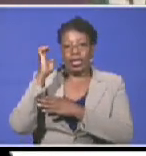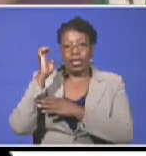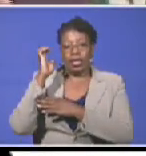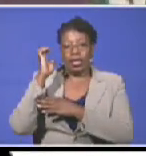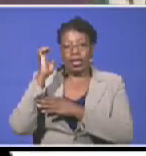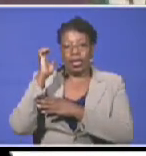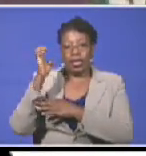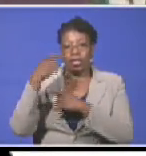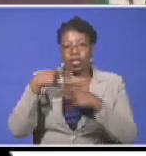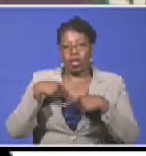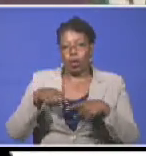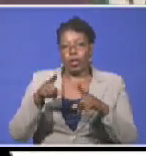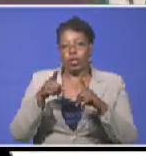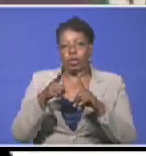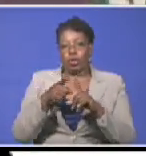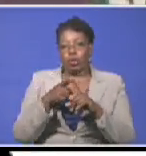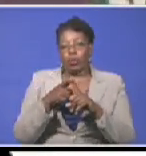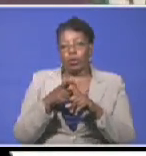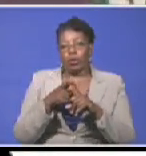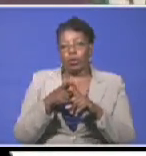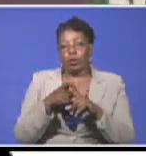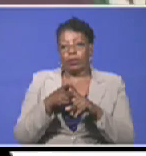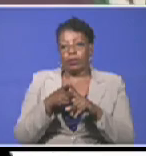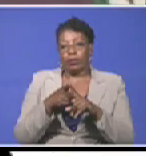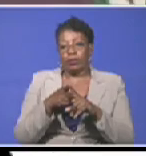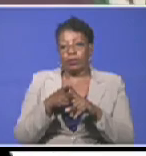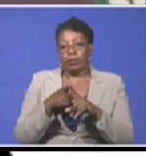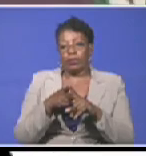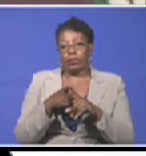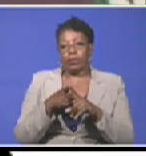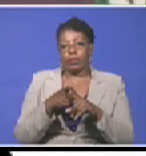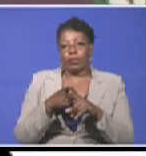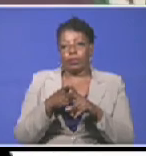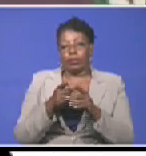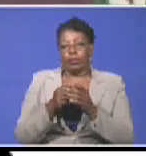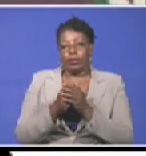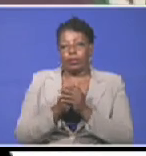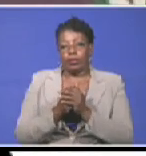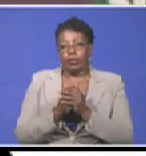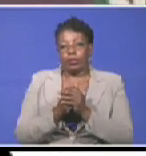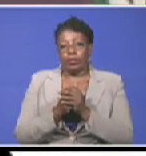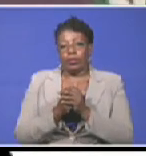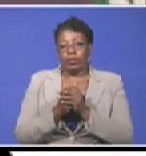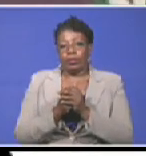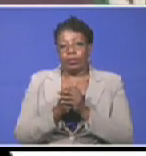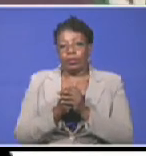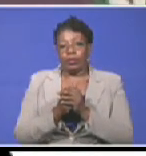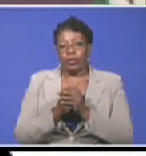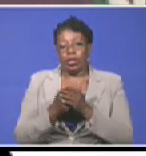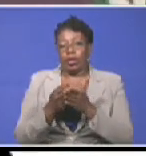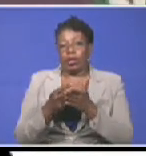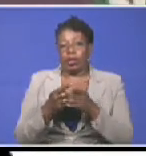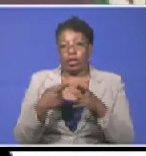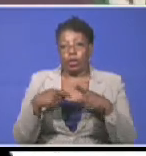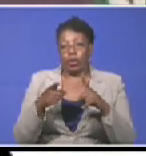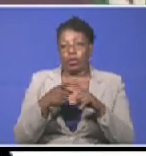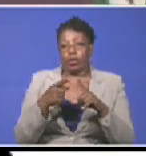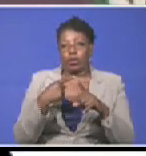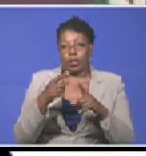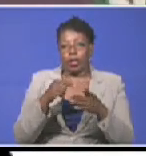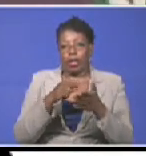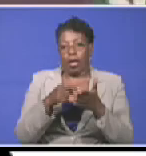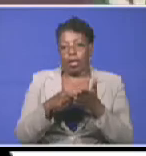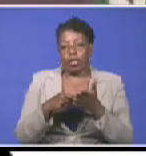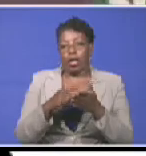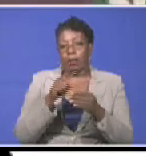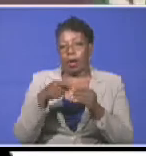going to appraise us, that there are issues.